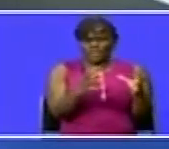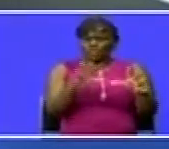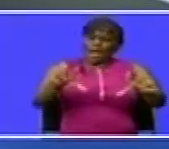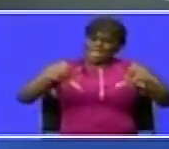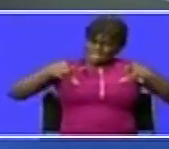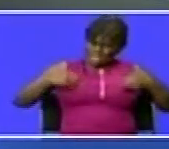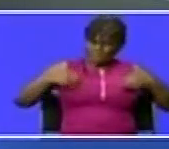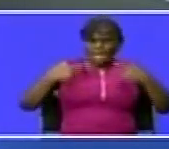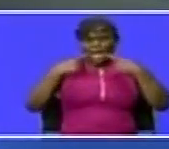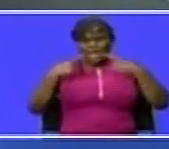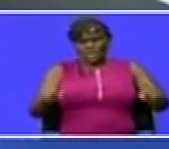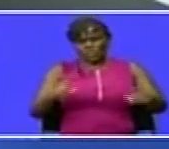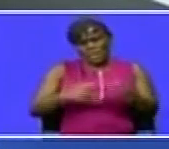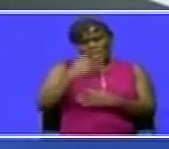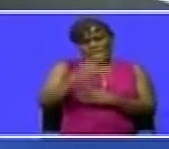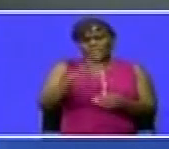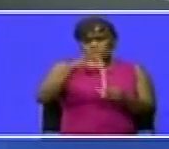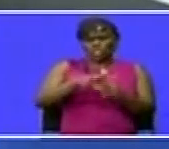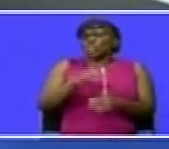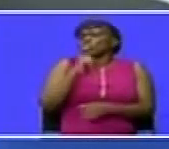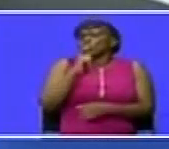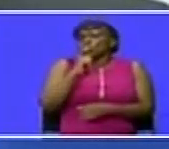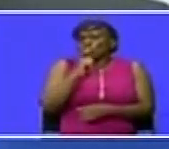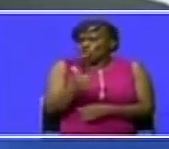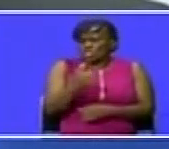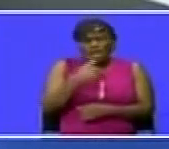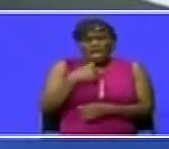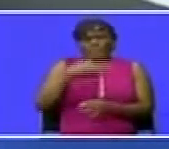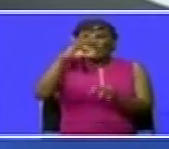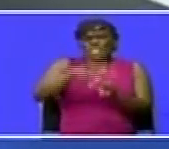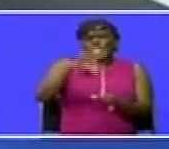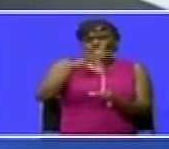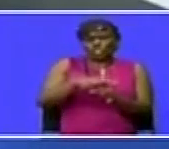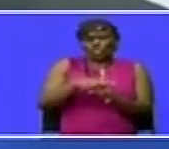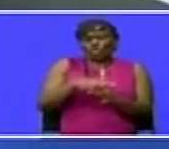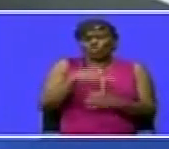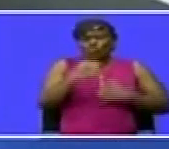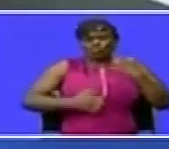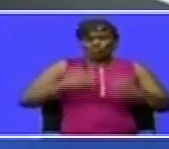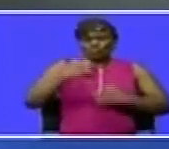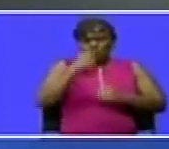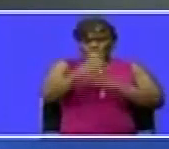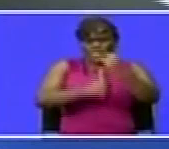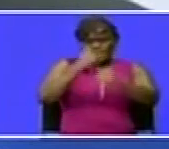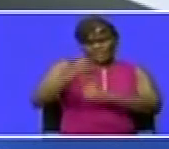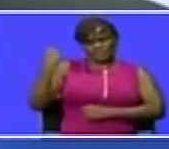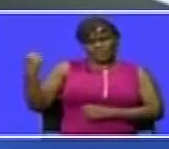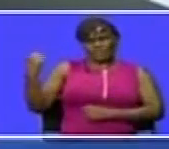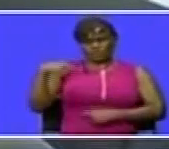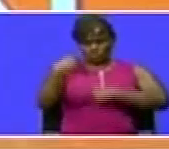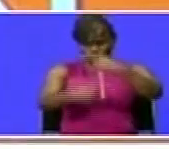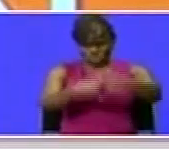outcome of the next election rather than carry us in an election mood for another 5 years.